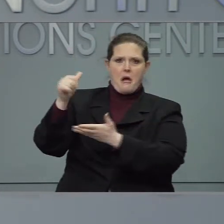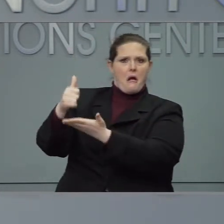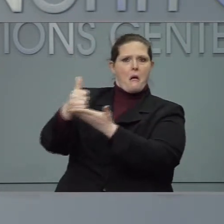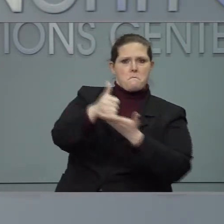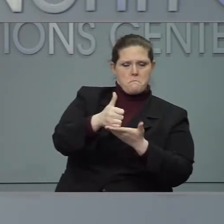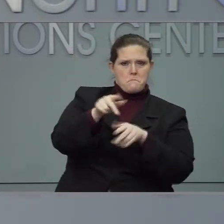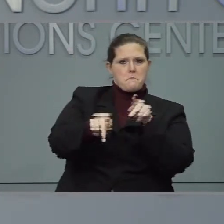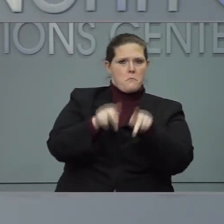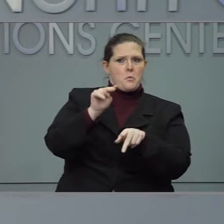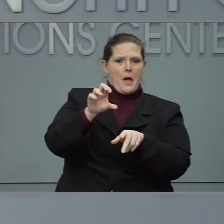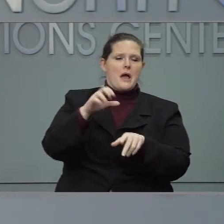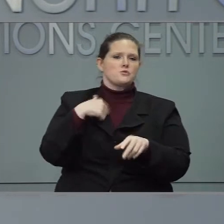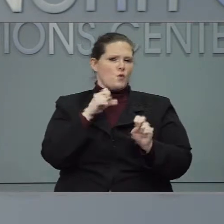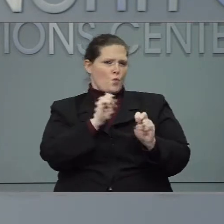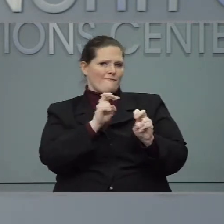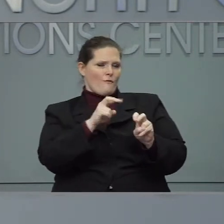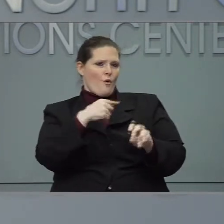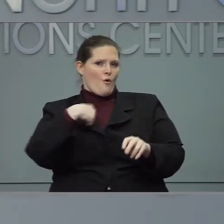Next question, please.